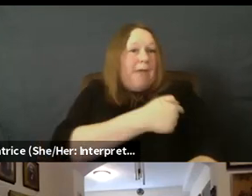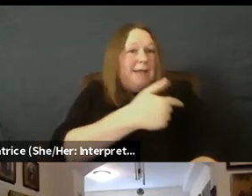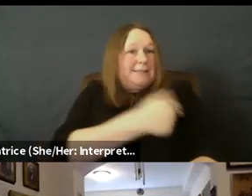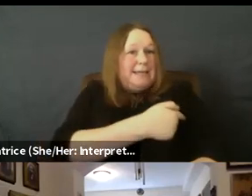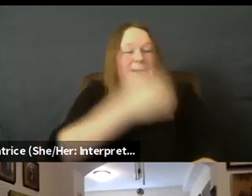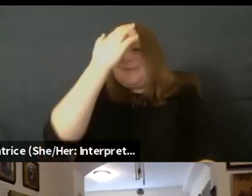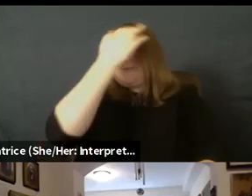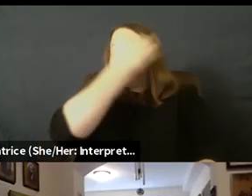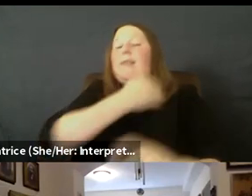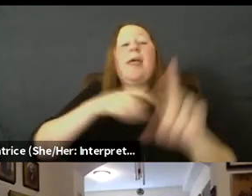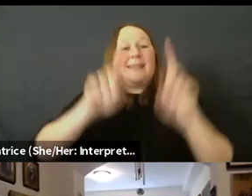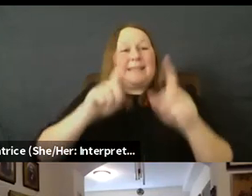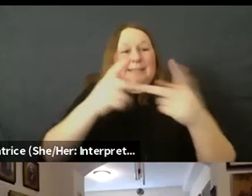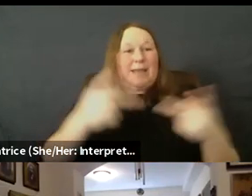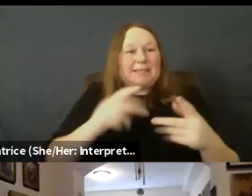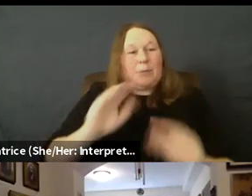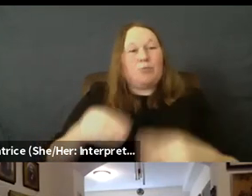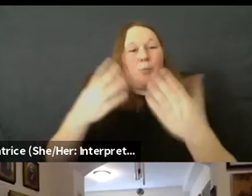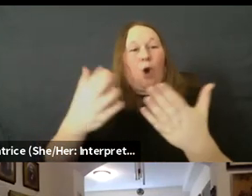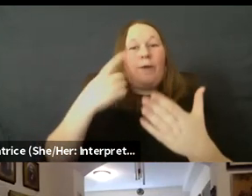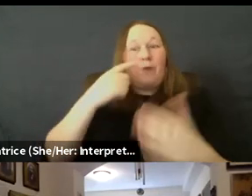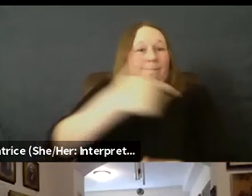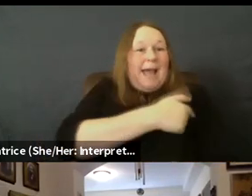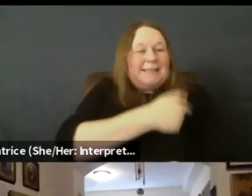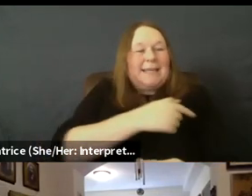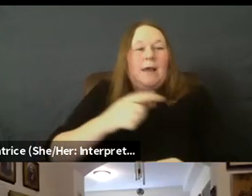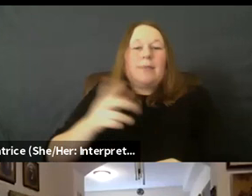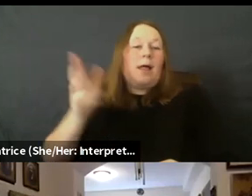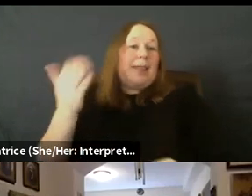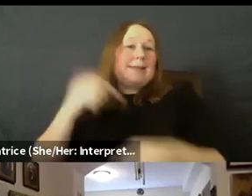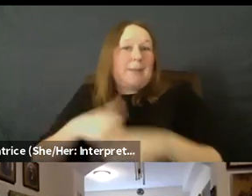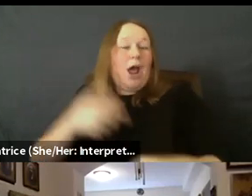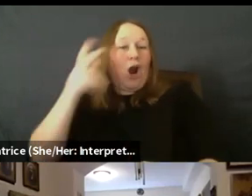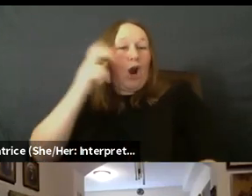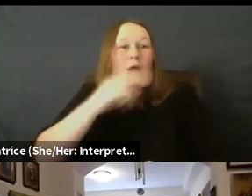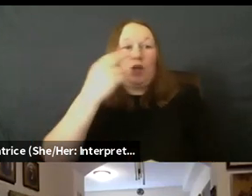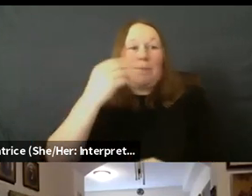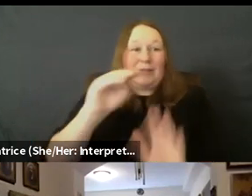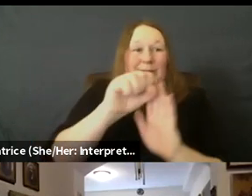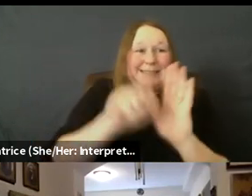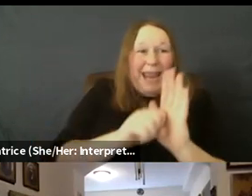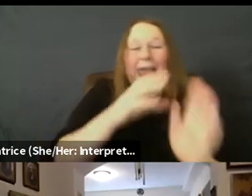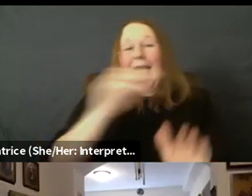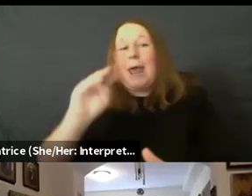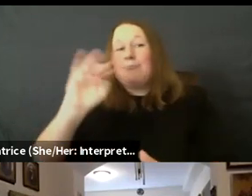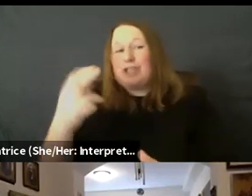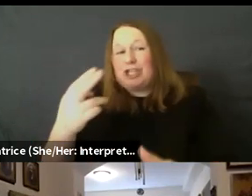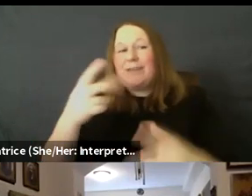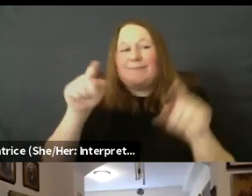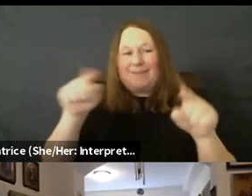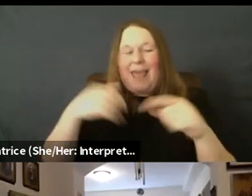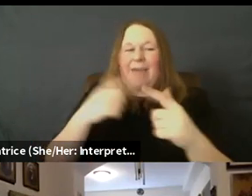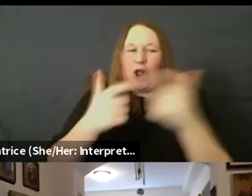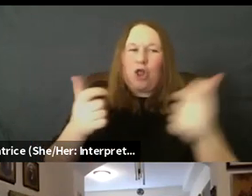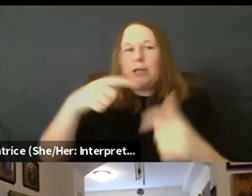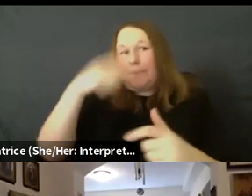the testing sites that have been proposed for the vaccine, last I heard, are New Mexico and Michigan, both states that have very large